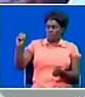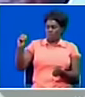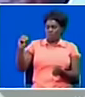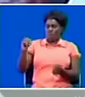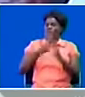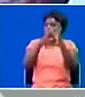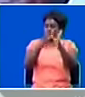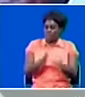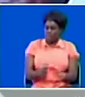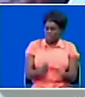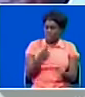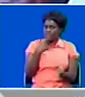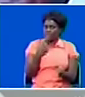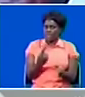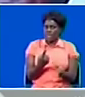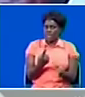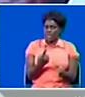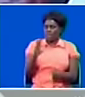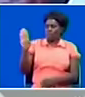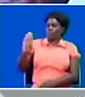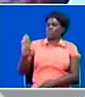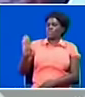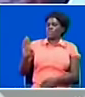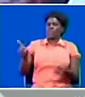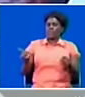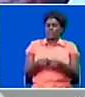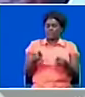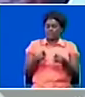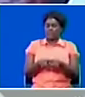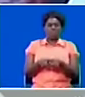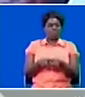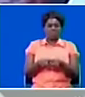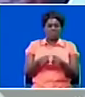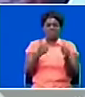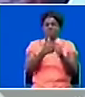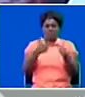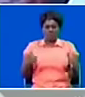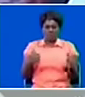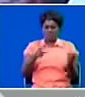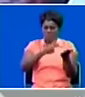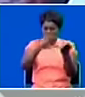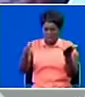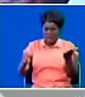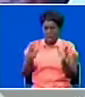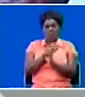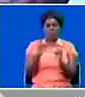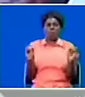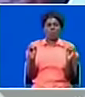associate editor Noah Tieno reports, Buzeki has also stood his ground, saying that he will not step down for